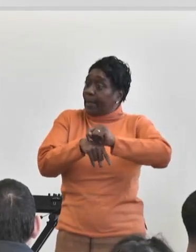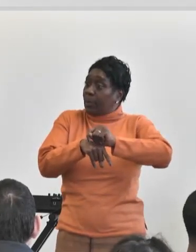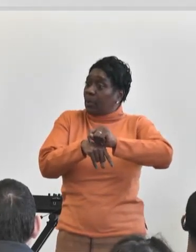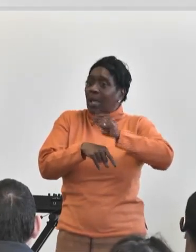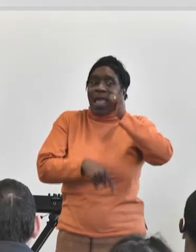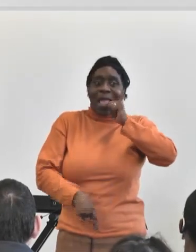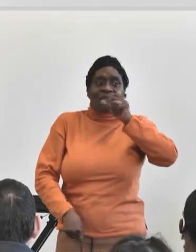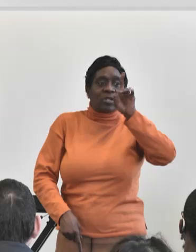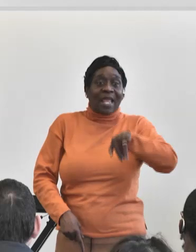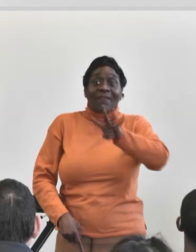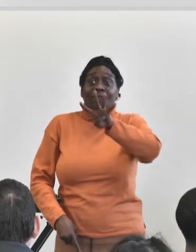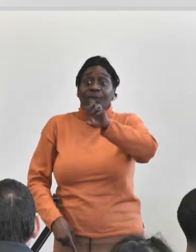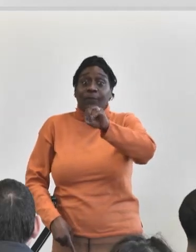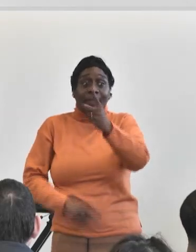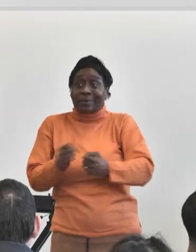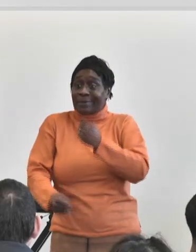every day for 40 years,